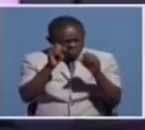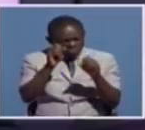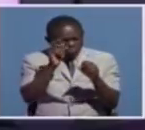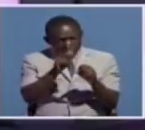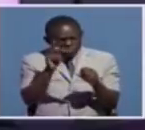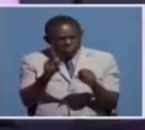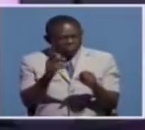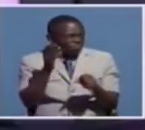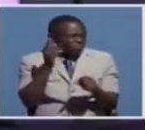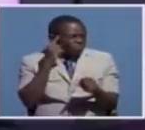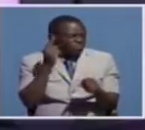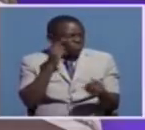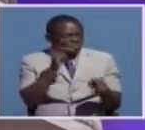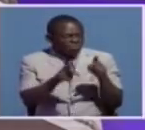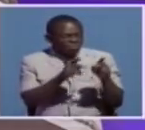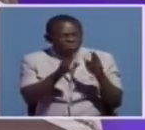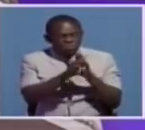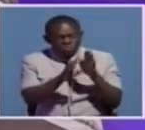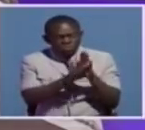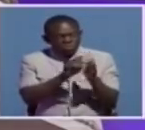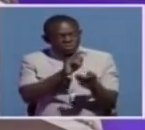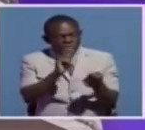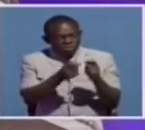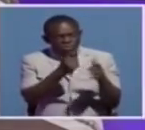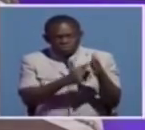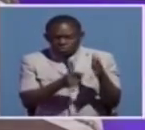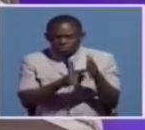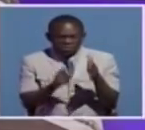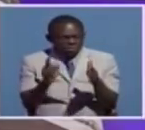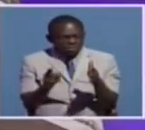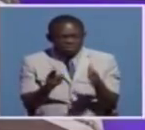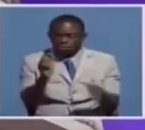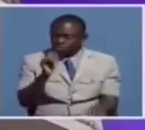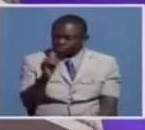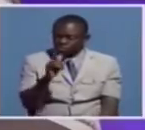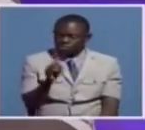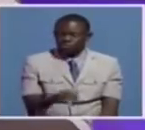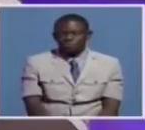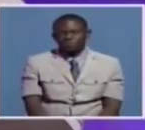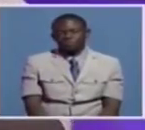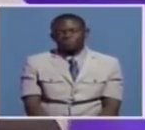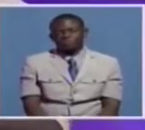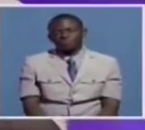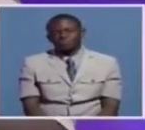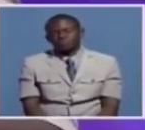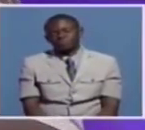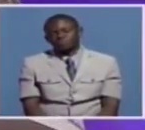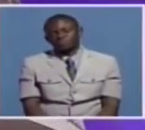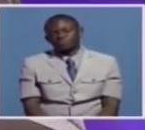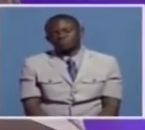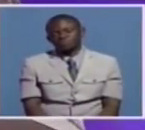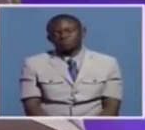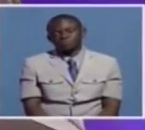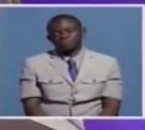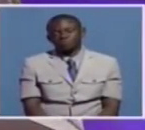don't want him, and he moved on. Absolutely. Absolutely. In fact, I think I always thought he had the